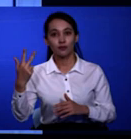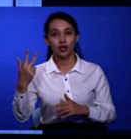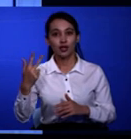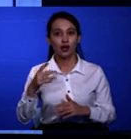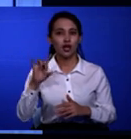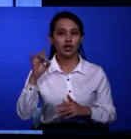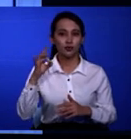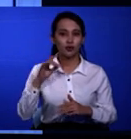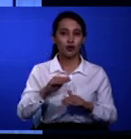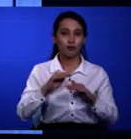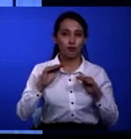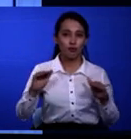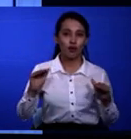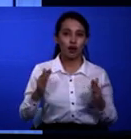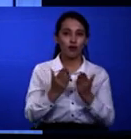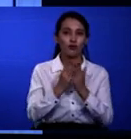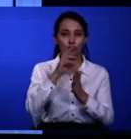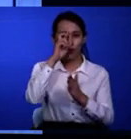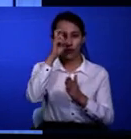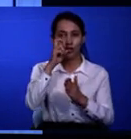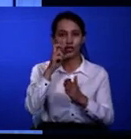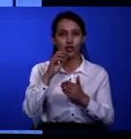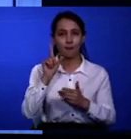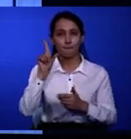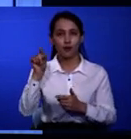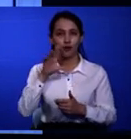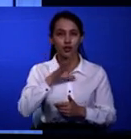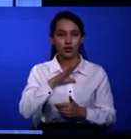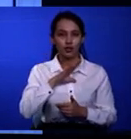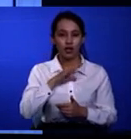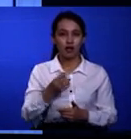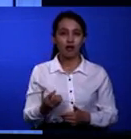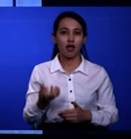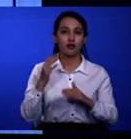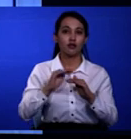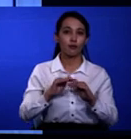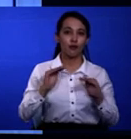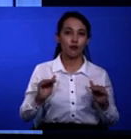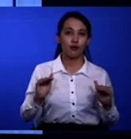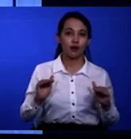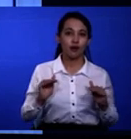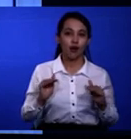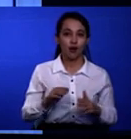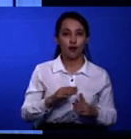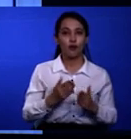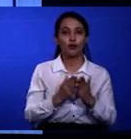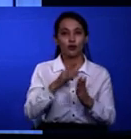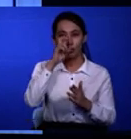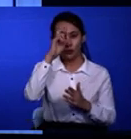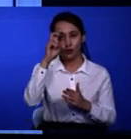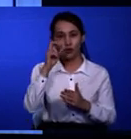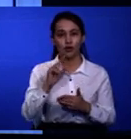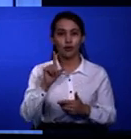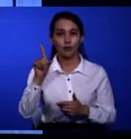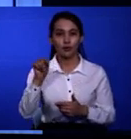respublika bolalar kutubxonasiga a'zo bo'lishdi. Necha nafar o'quvchi bolalar kutubxonasiga